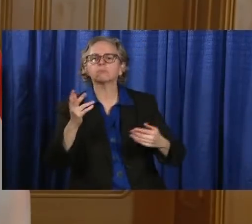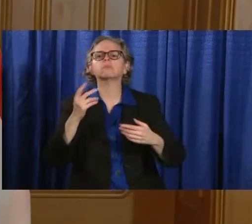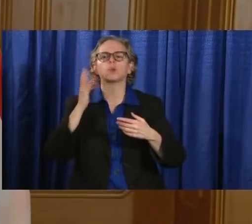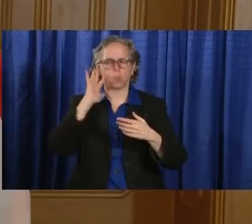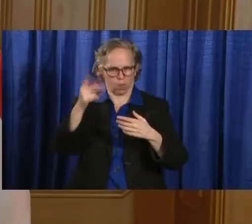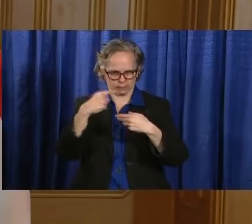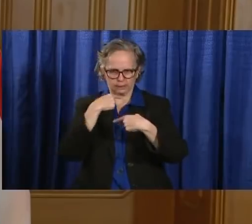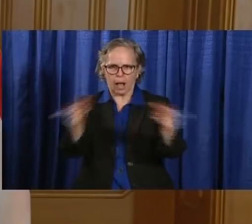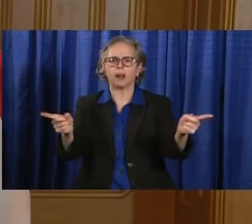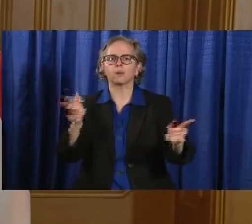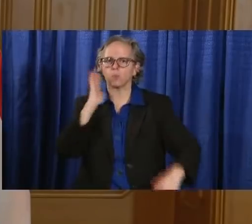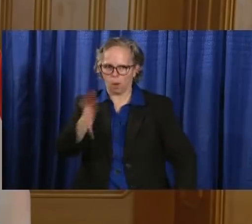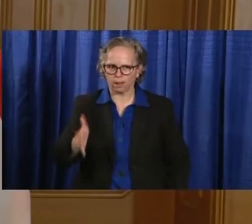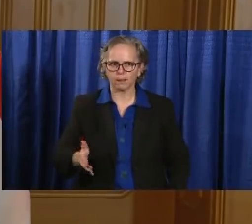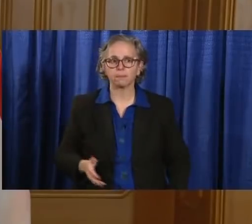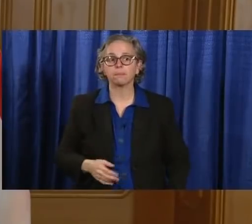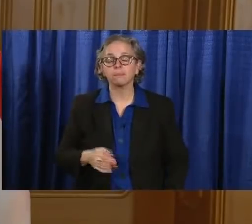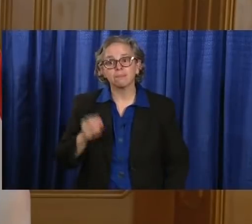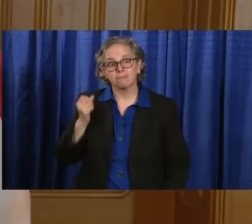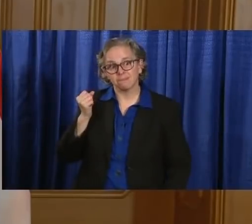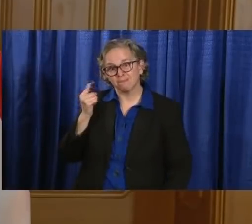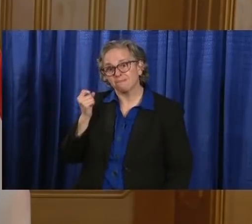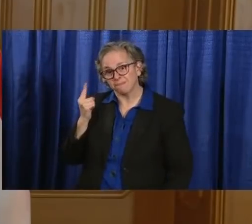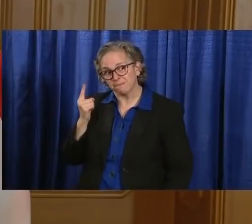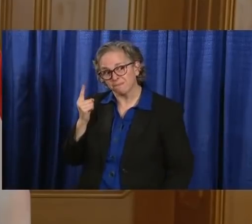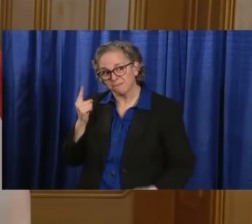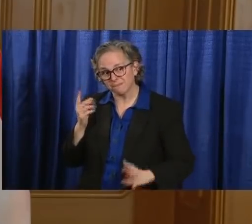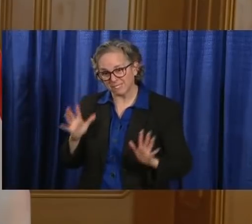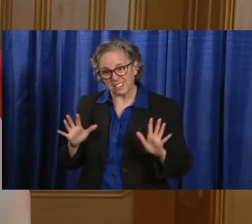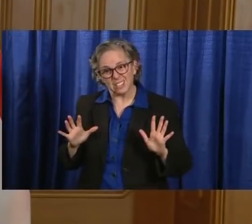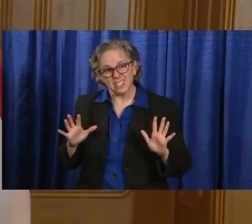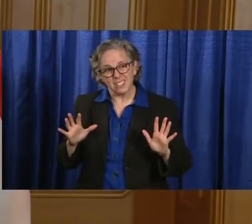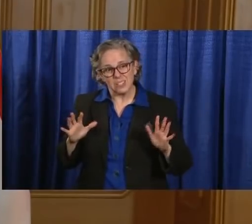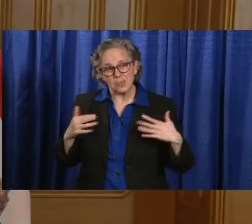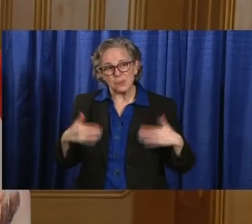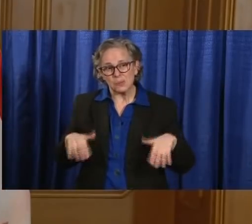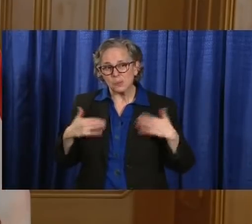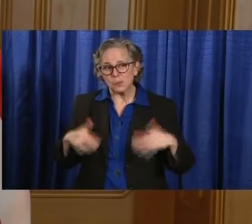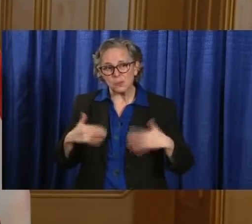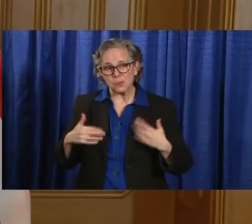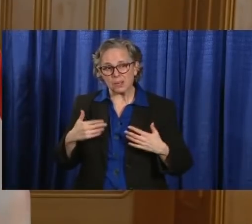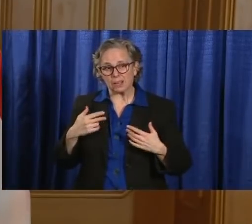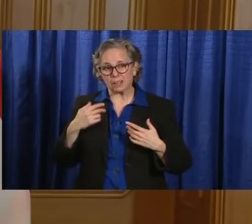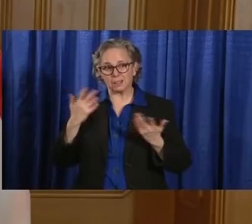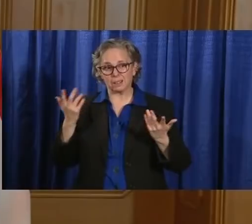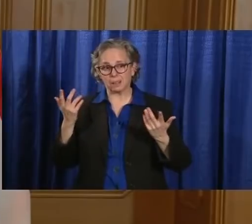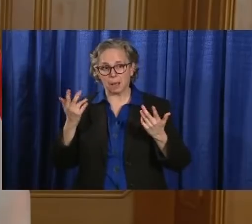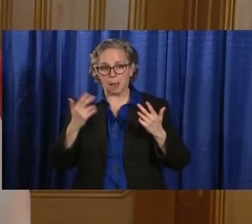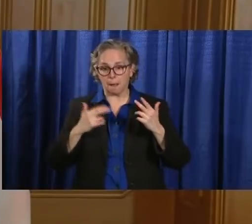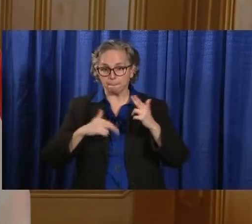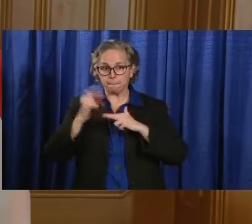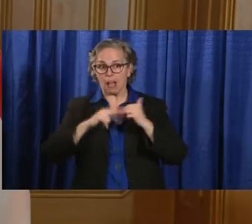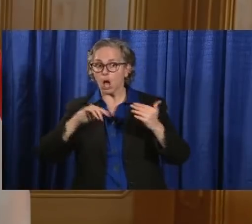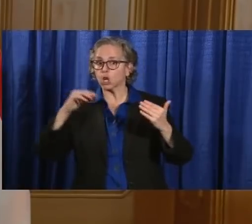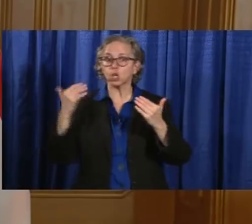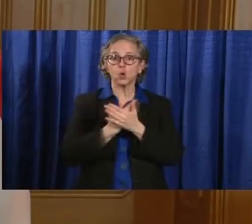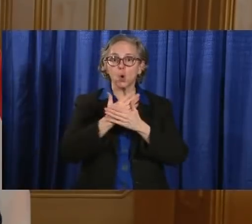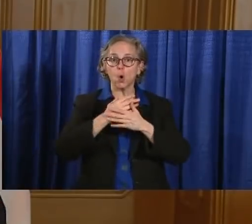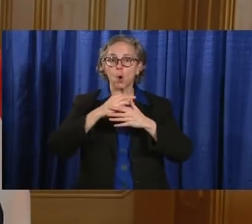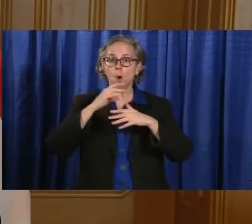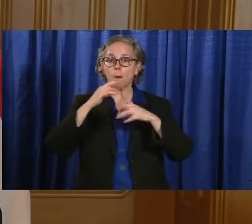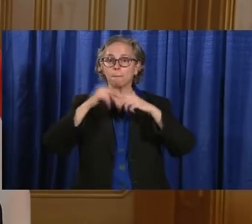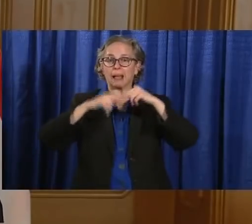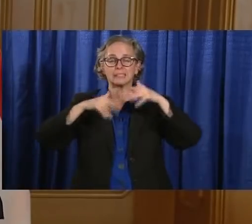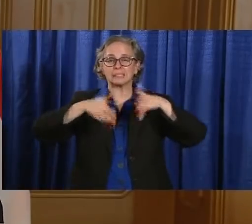basically, with maybe some exceptions, we're not looking at constructing new facilities. What we're looking at doing is